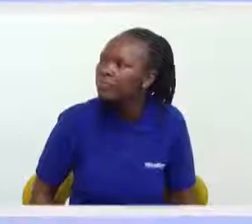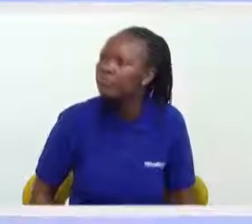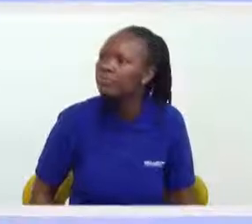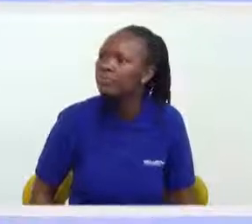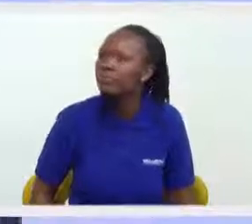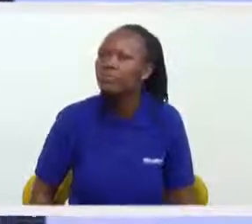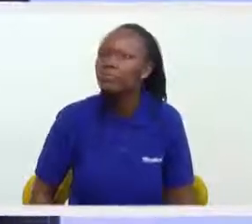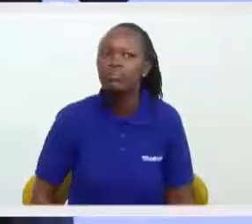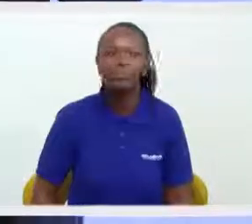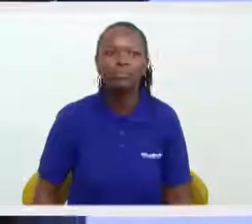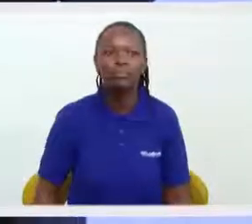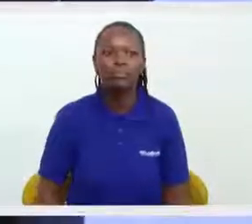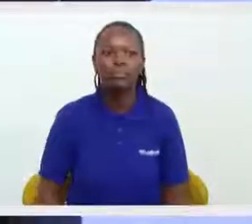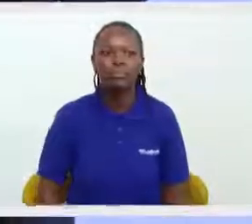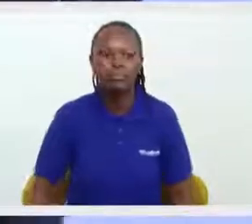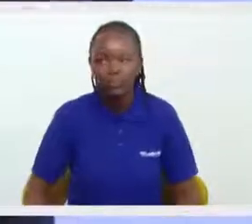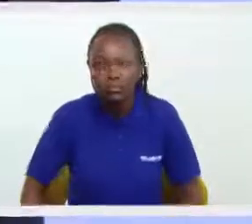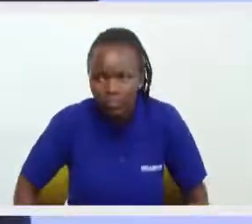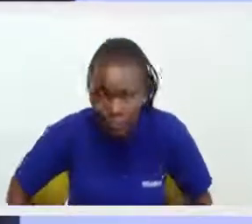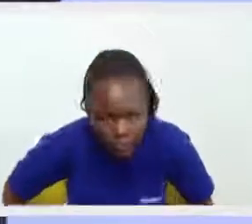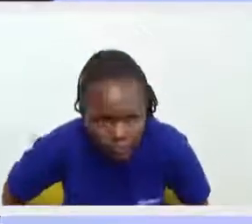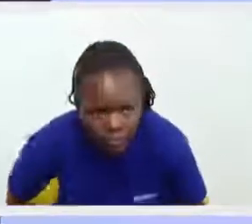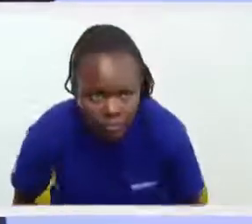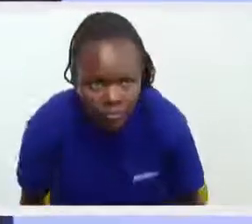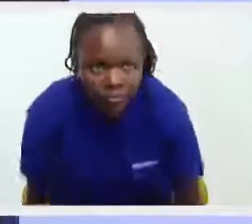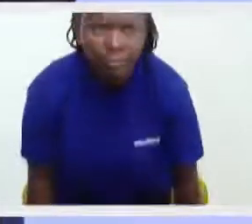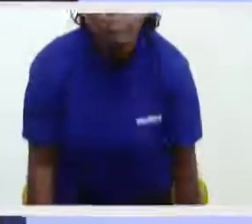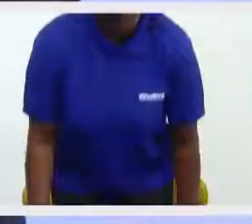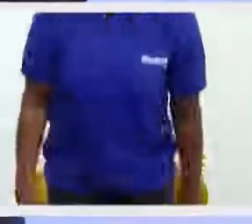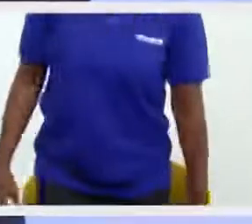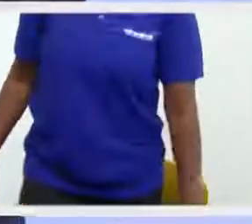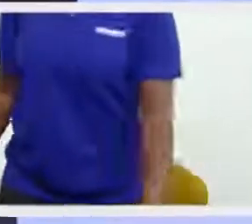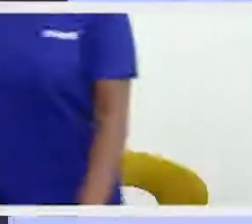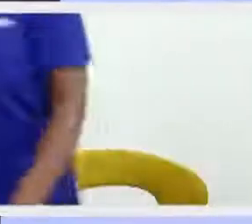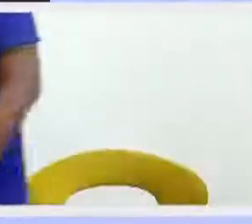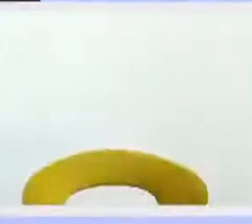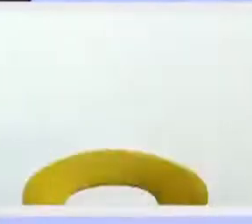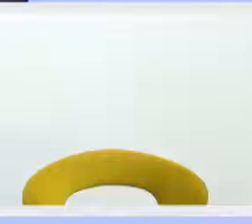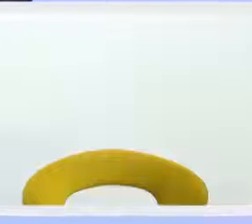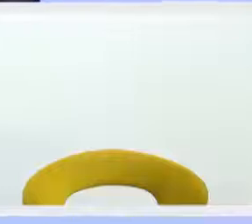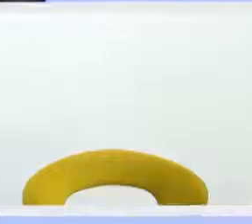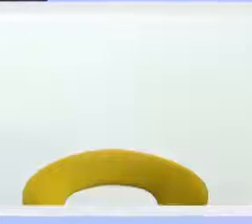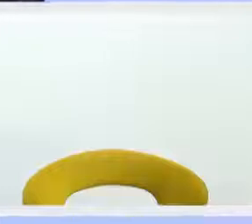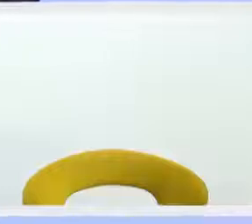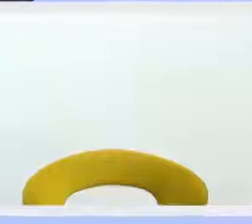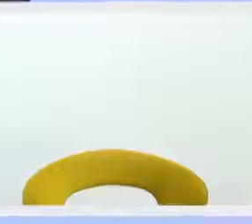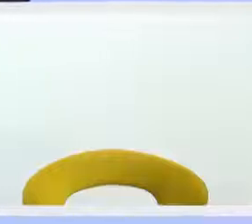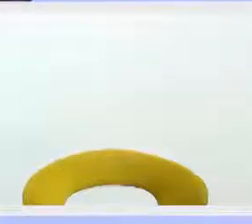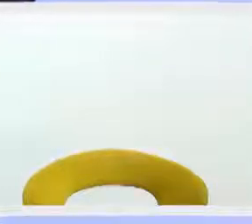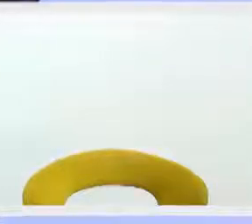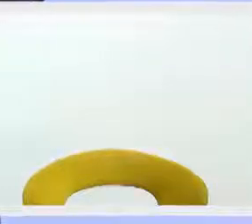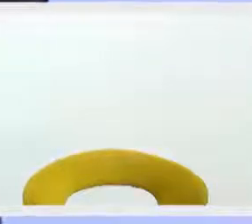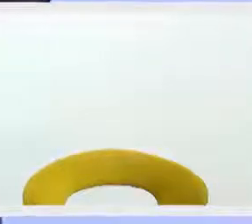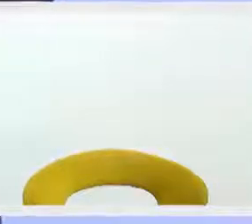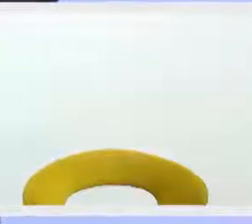is. Rosie is our amazing colleague based here in Kenya, who's going to do